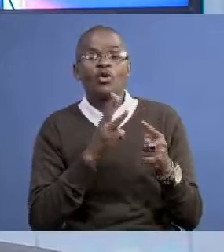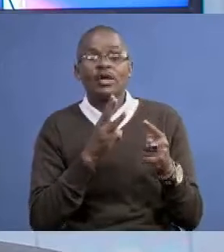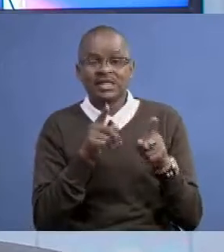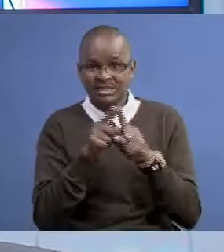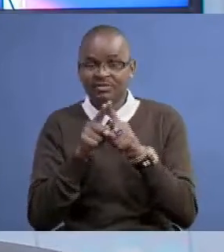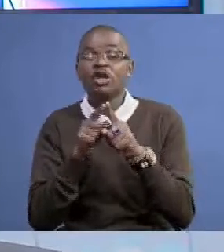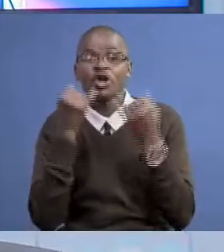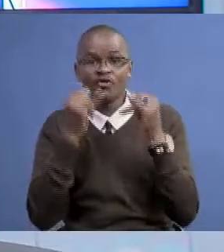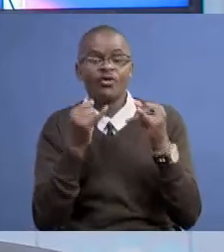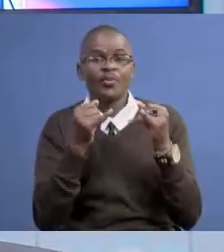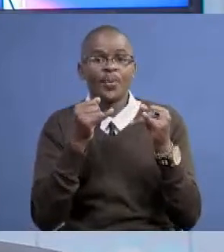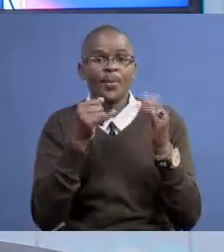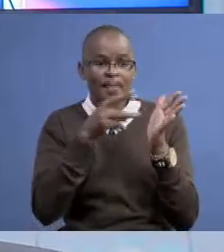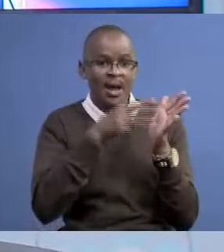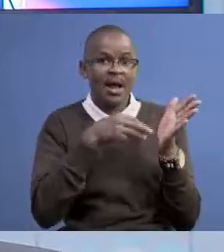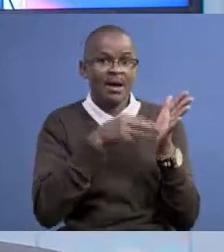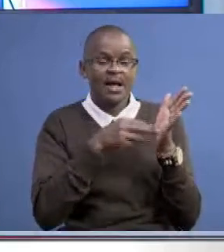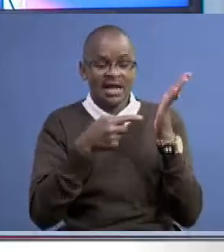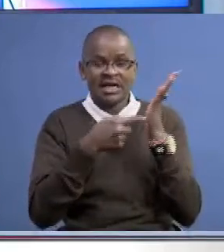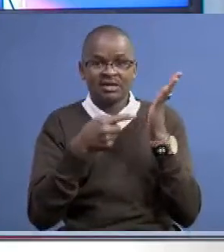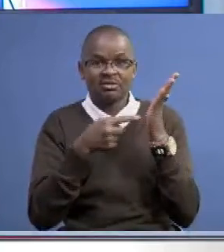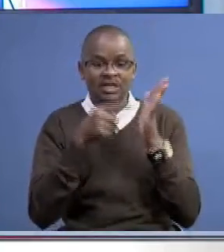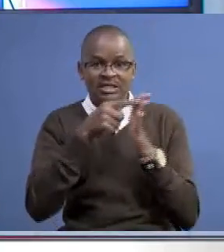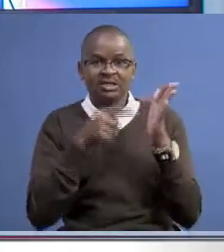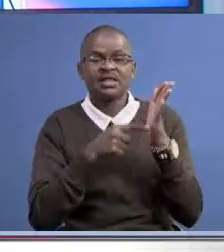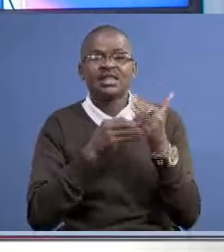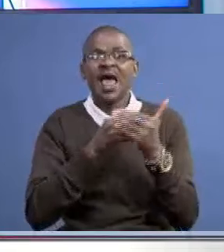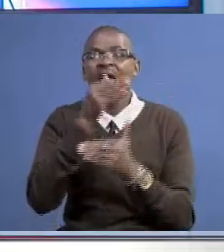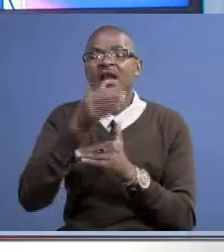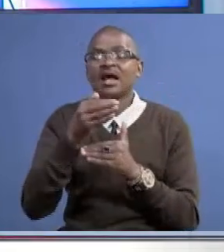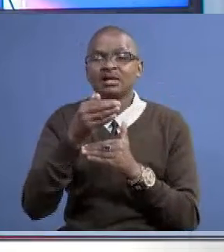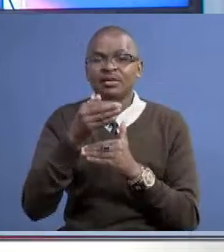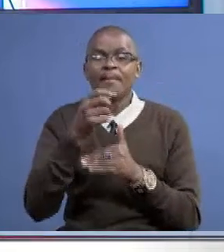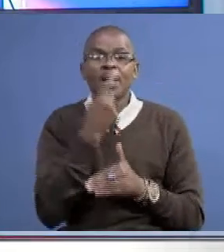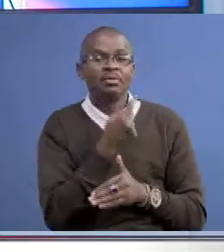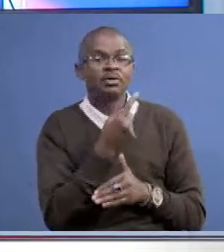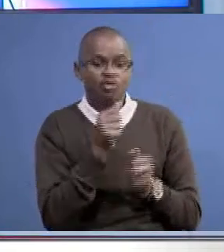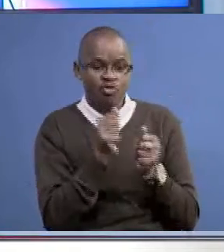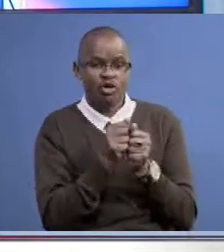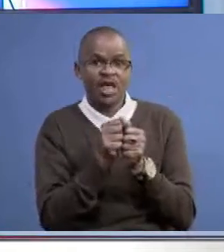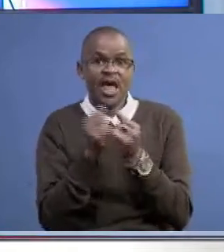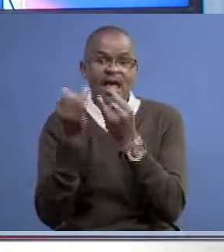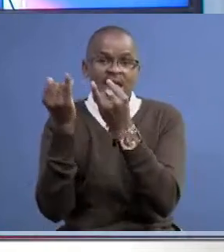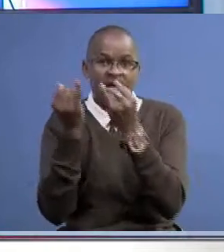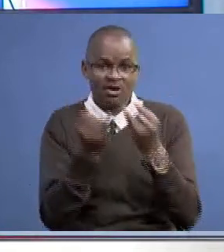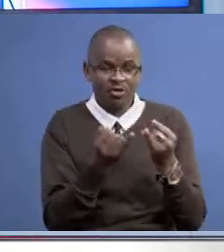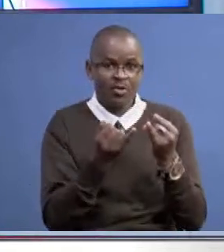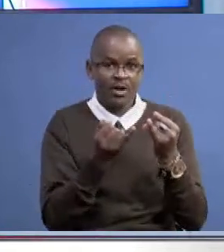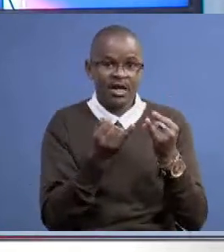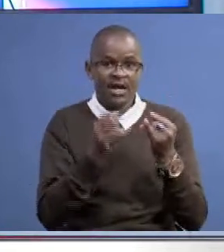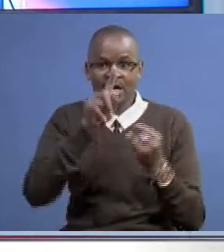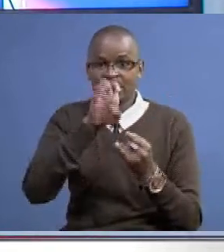But still on medical matters, technology is said to be the next frontier in medicine with the introduction of telemedicine